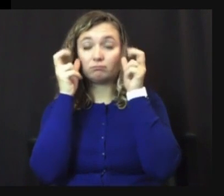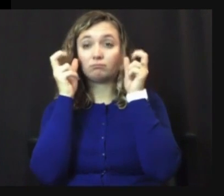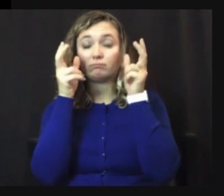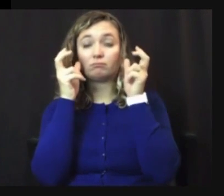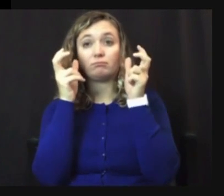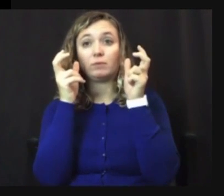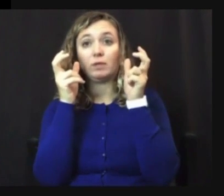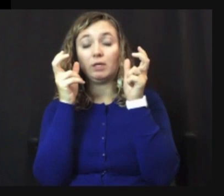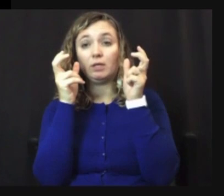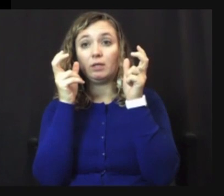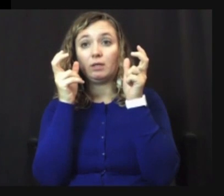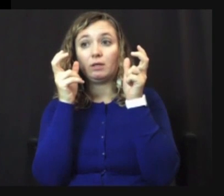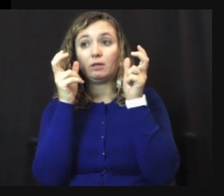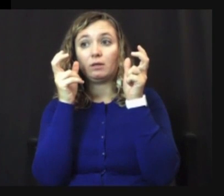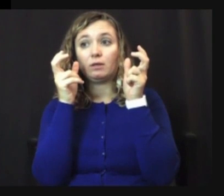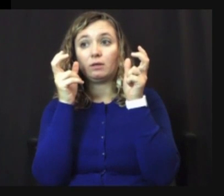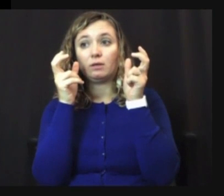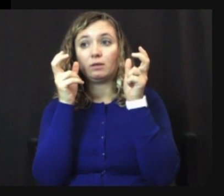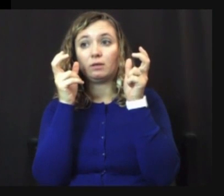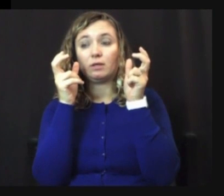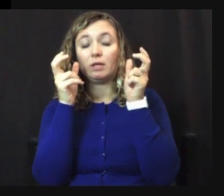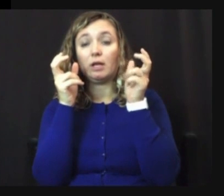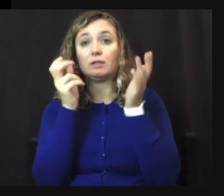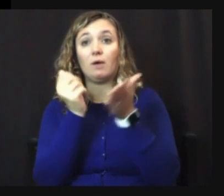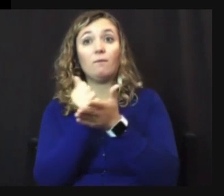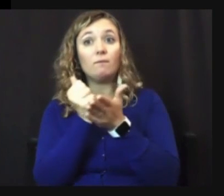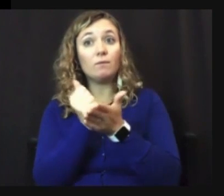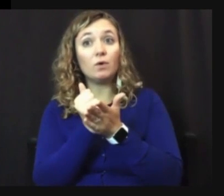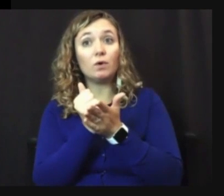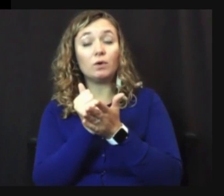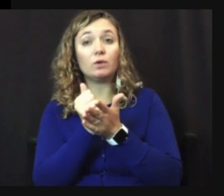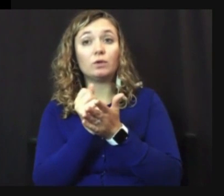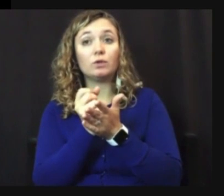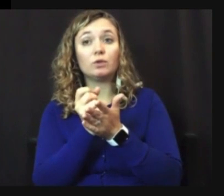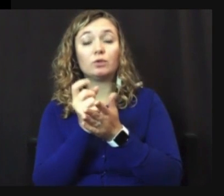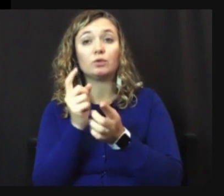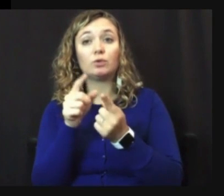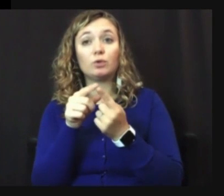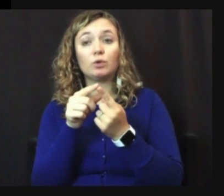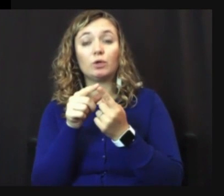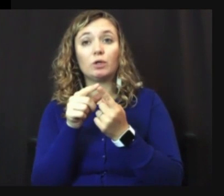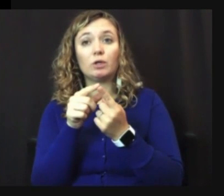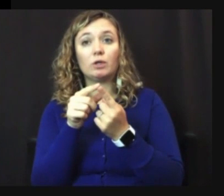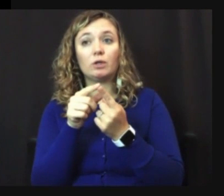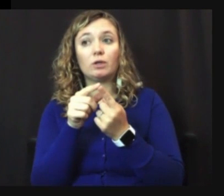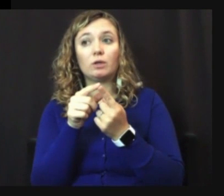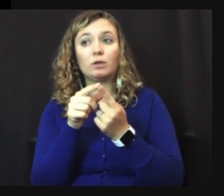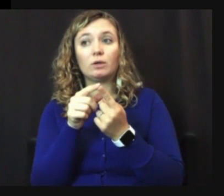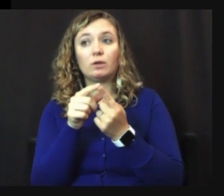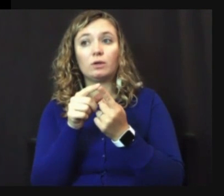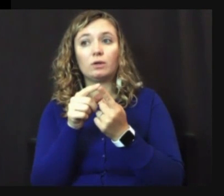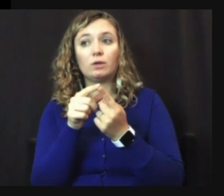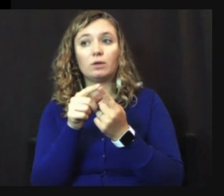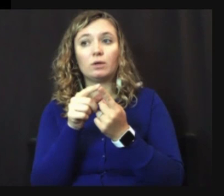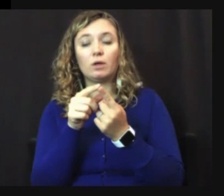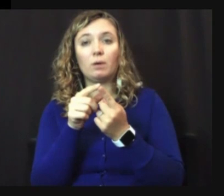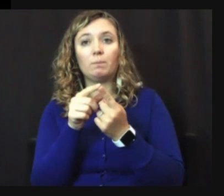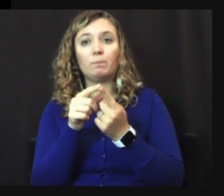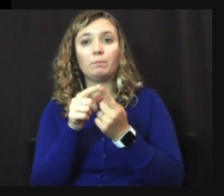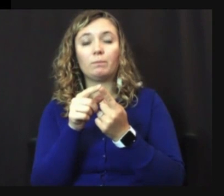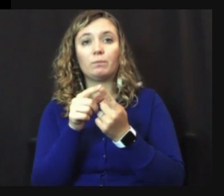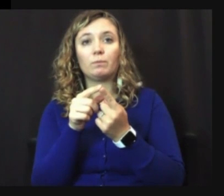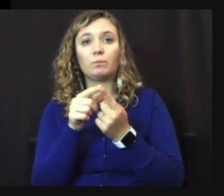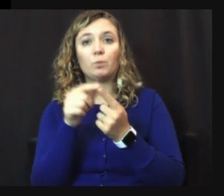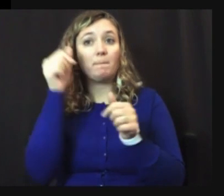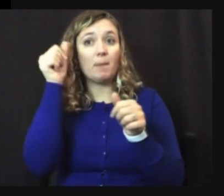it then helps us to recall other information. This is our working memory. Working